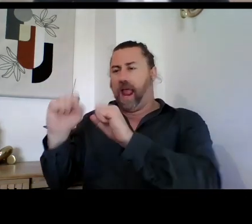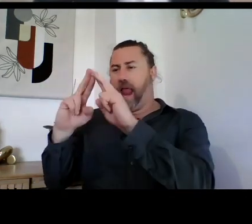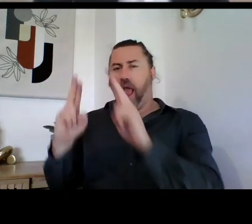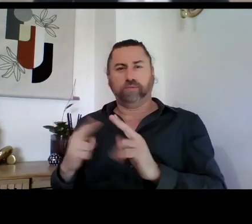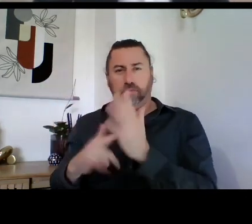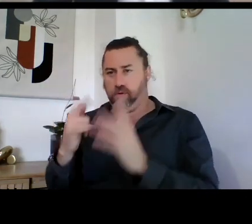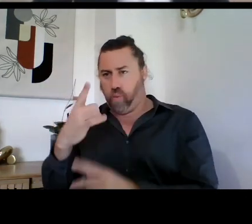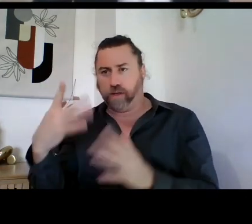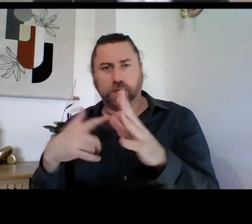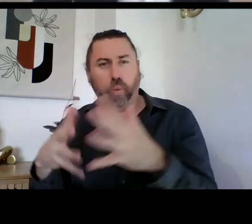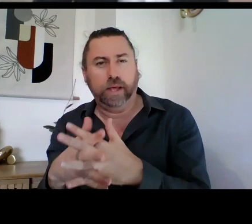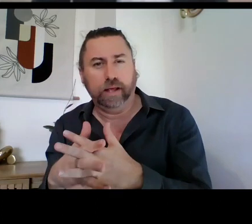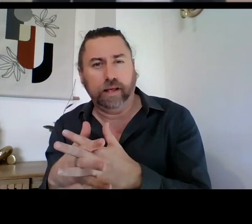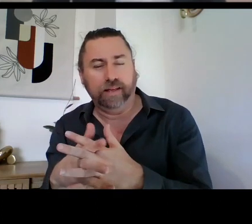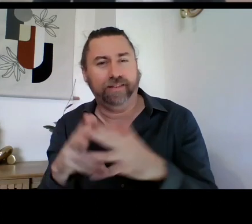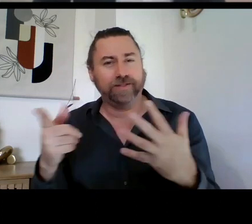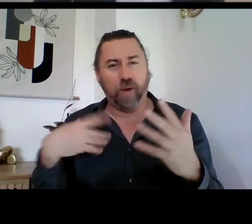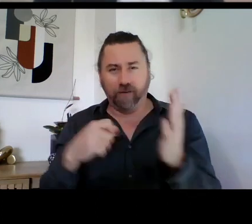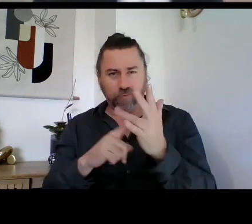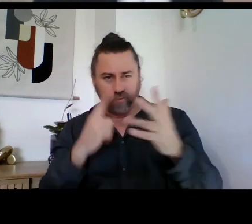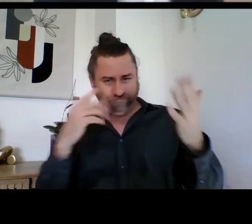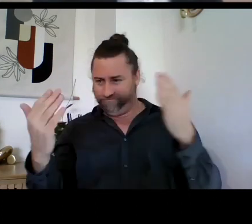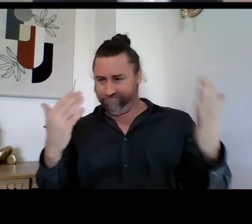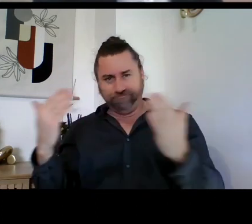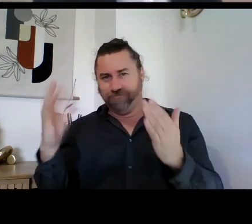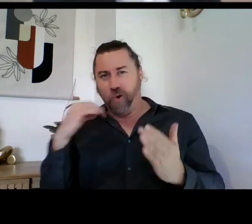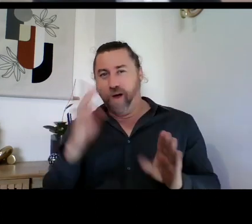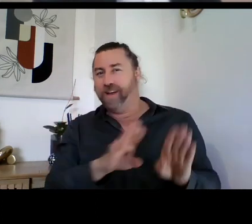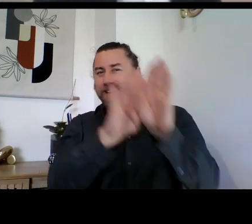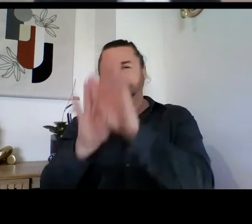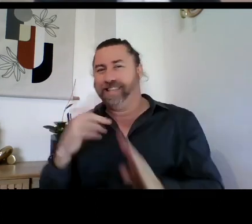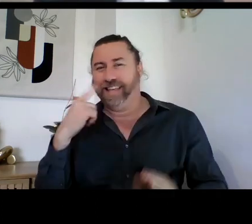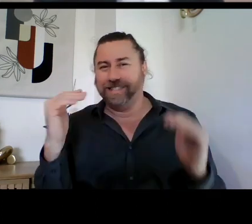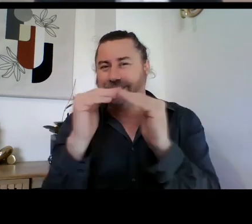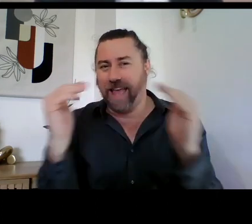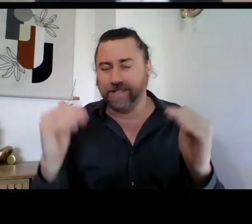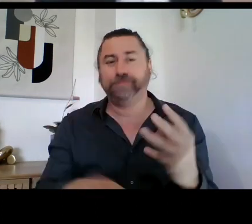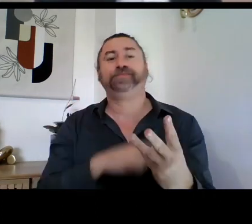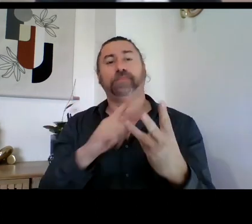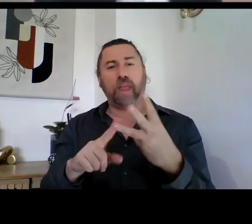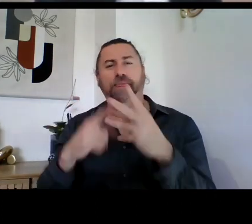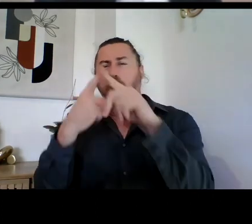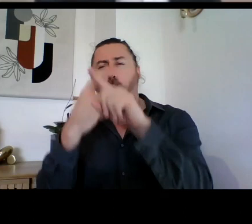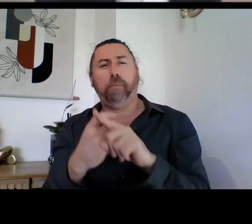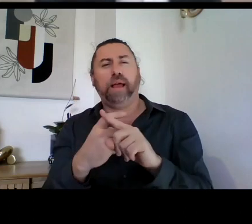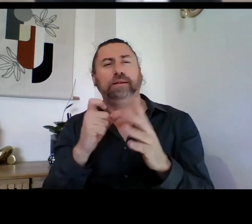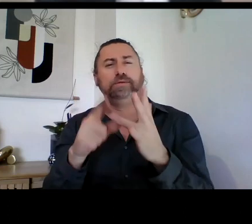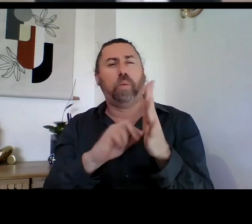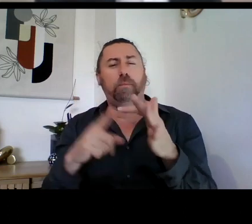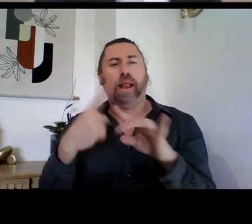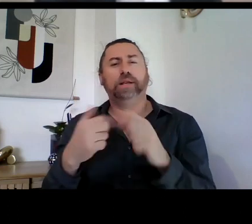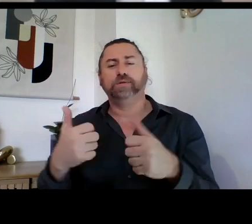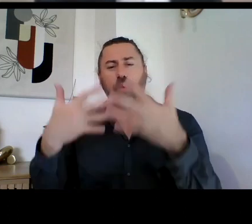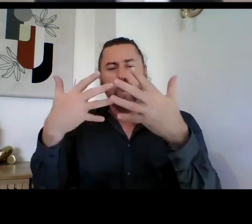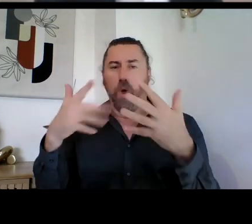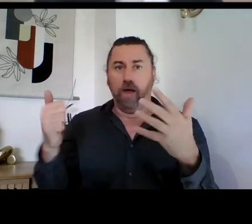moment. Thirdly, we're looking again at the complexity score. It really bundles up a lot of different